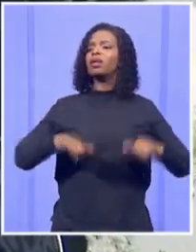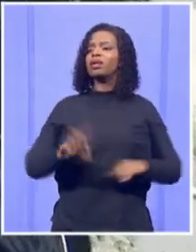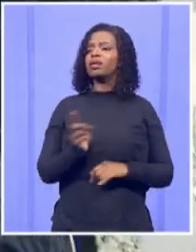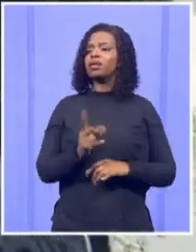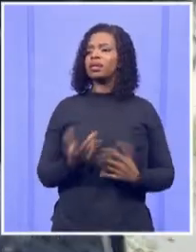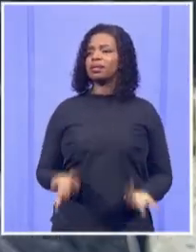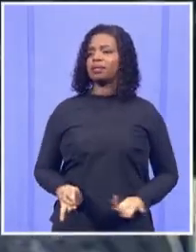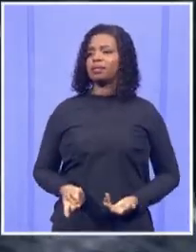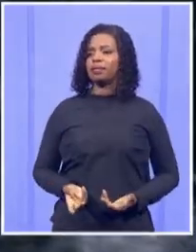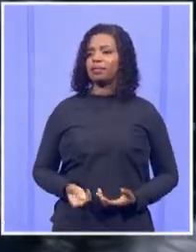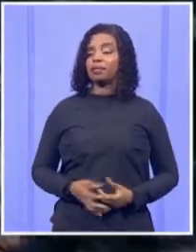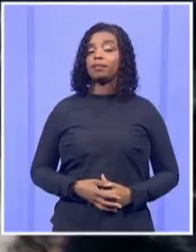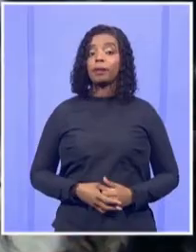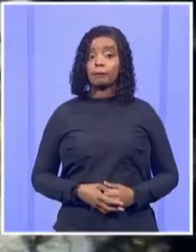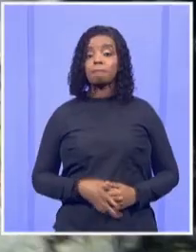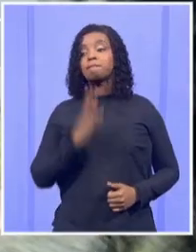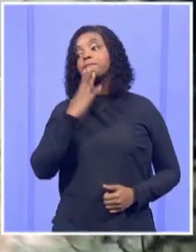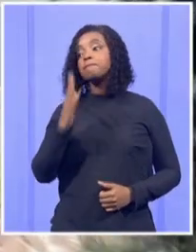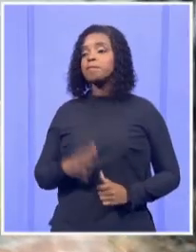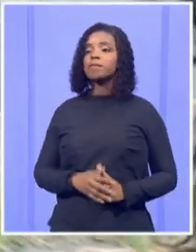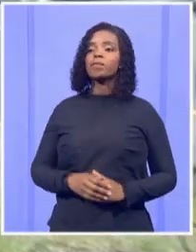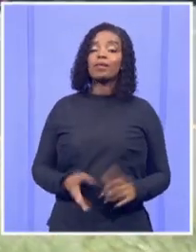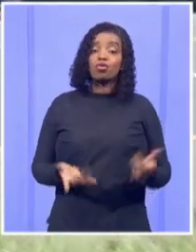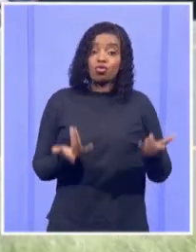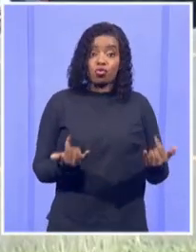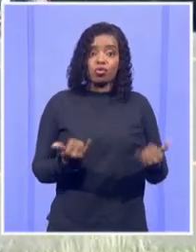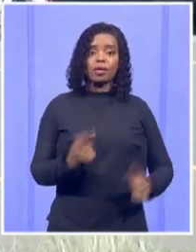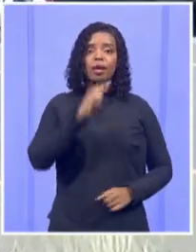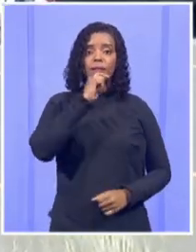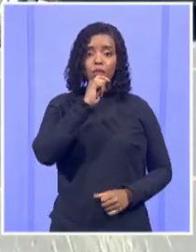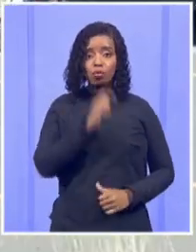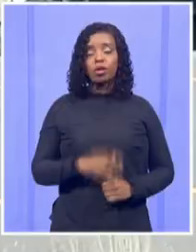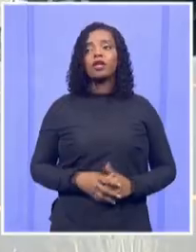you. Today in the morning, we received